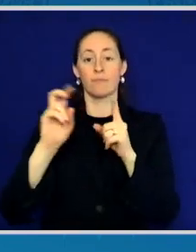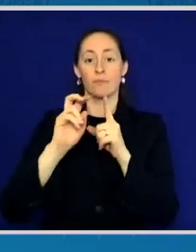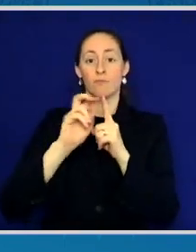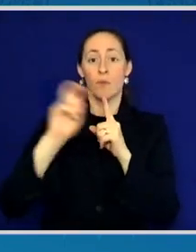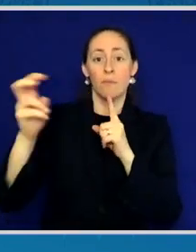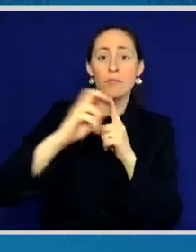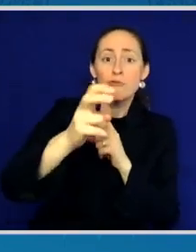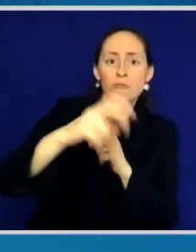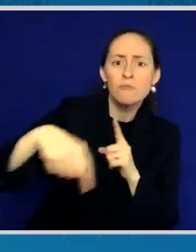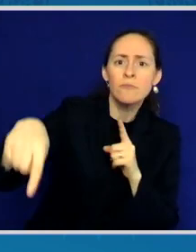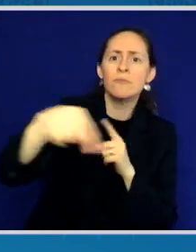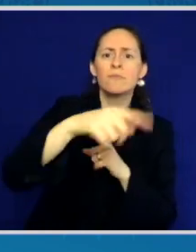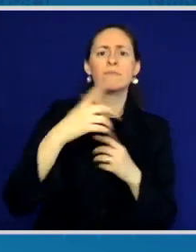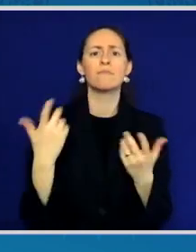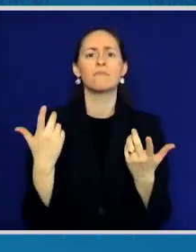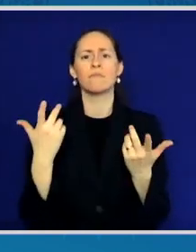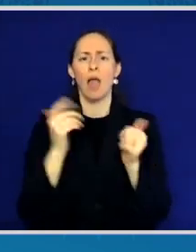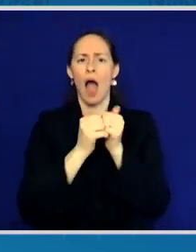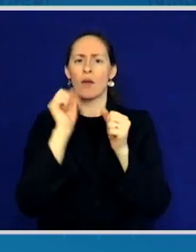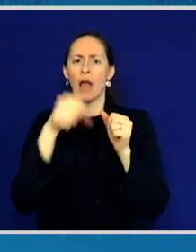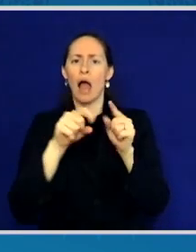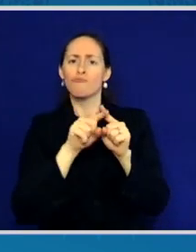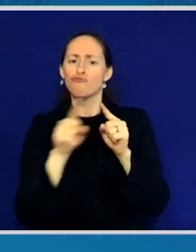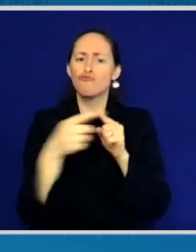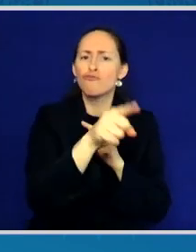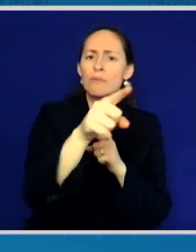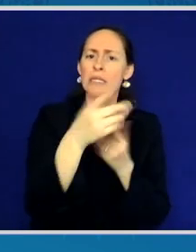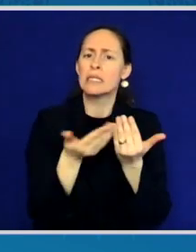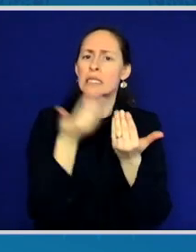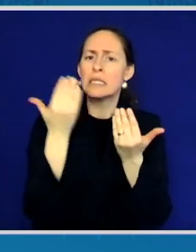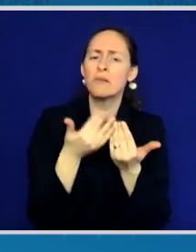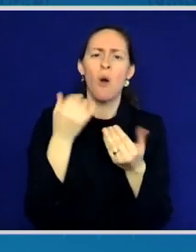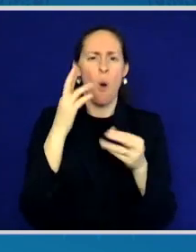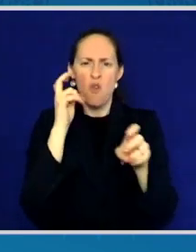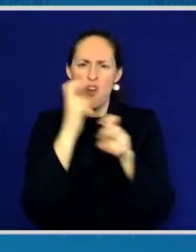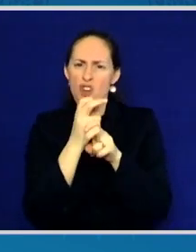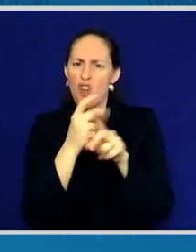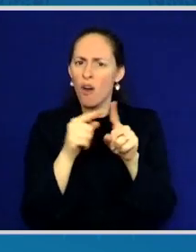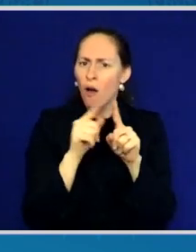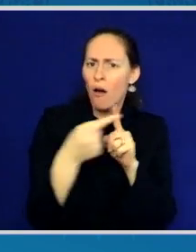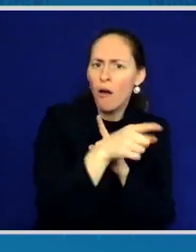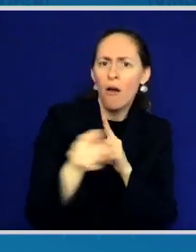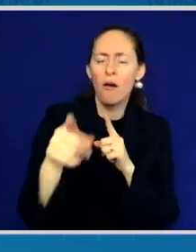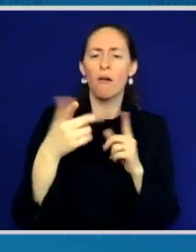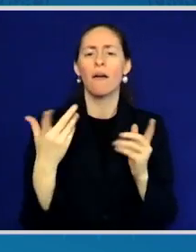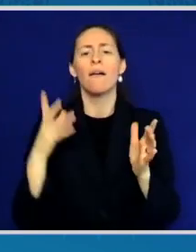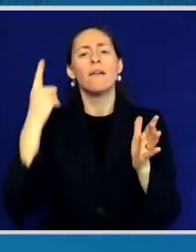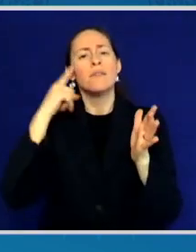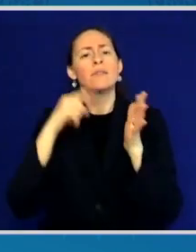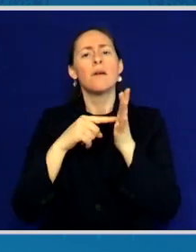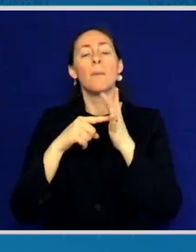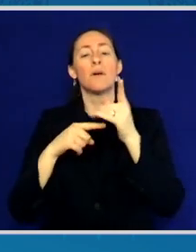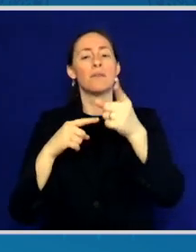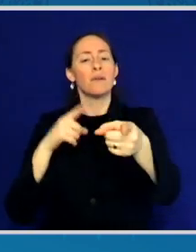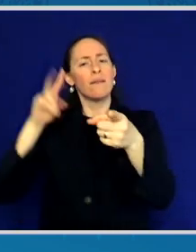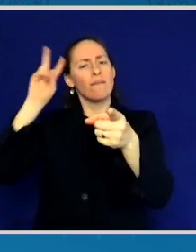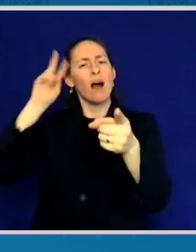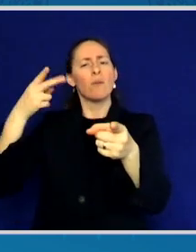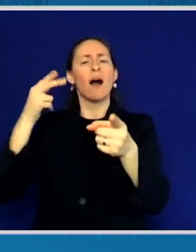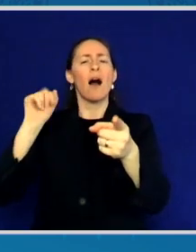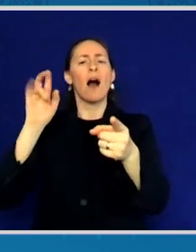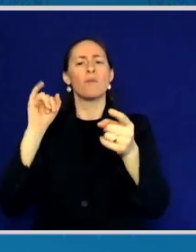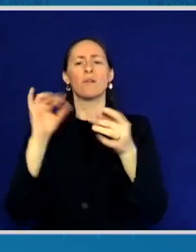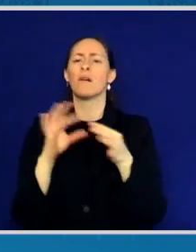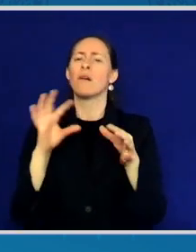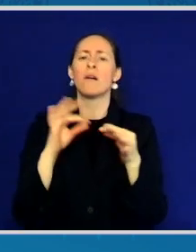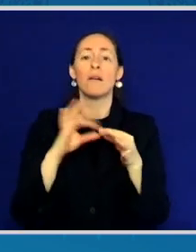the mobility about how do we get anything that, Madam Vice President, you talked about. How do we get to do anything, whether